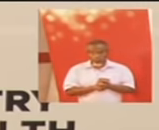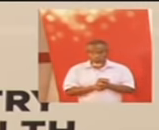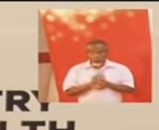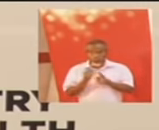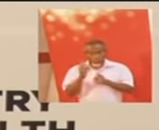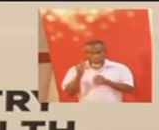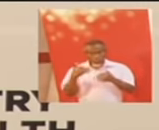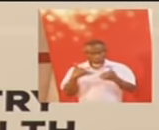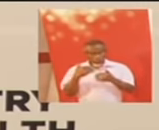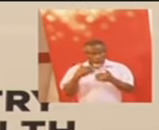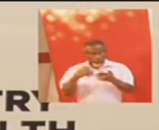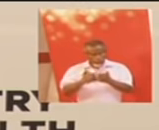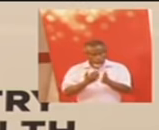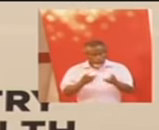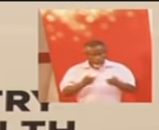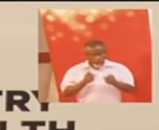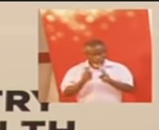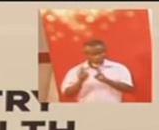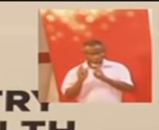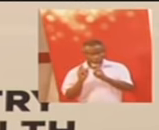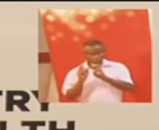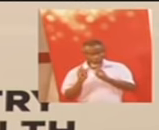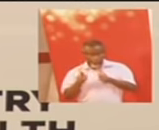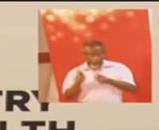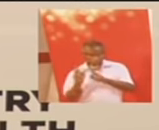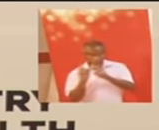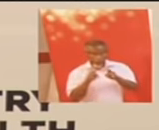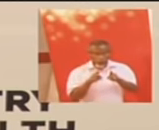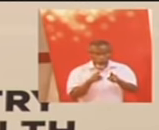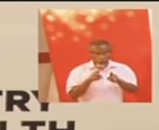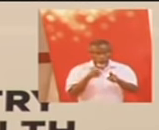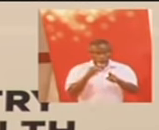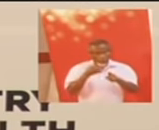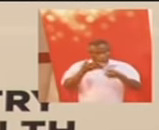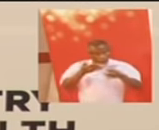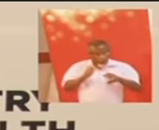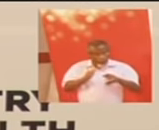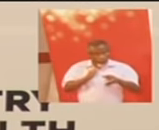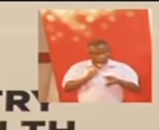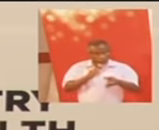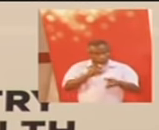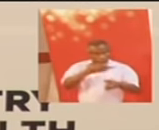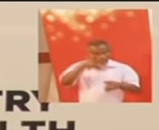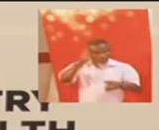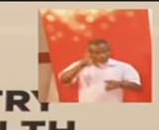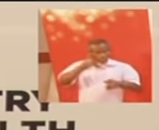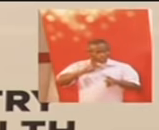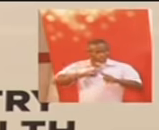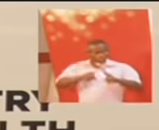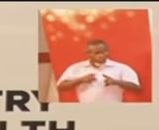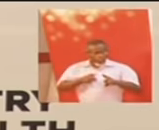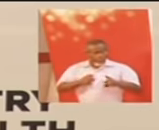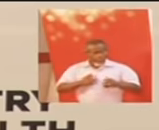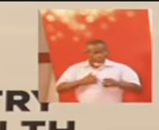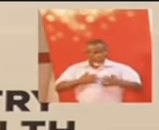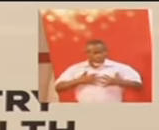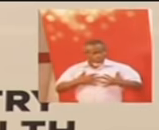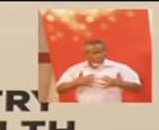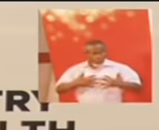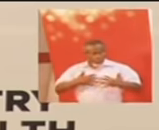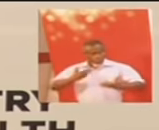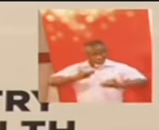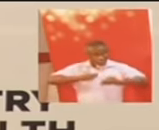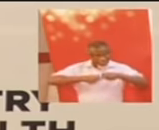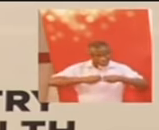respiratory physiotherapy who have recovered from COVID, and there's a particular unit under Dr. Trotman that will be established